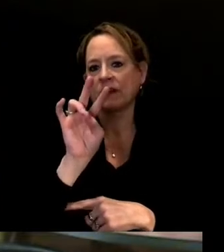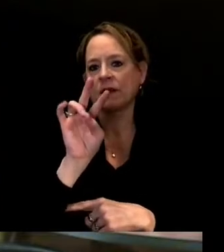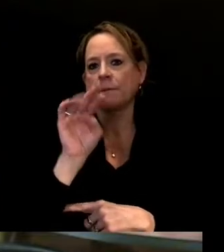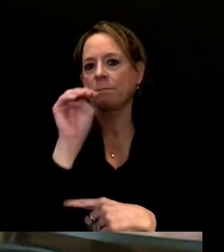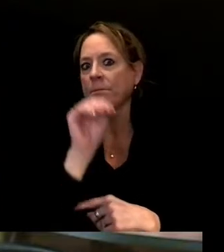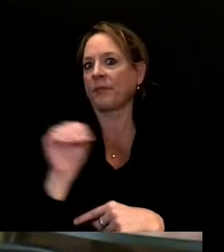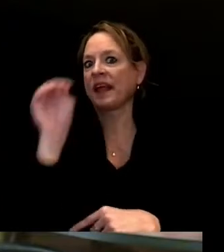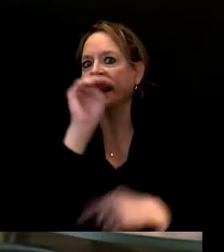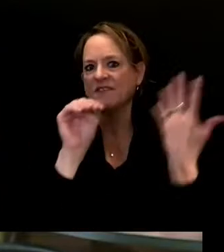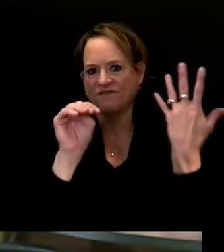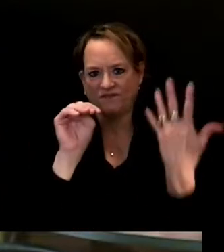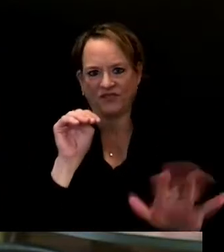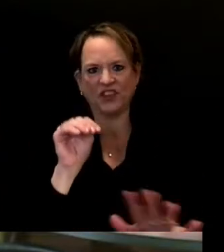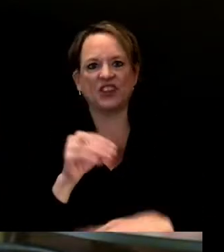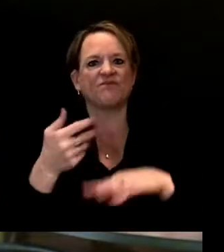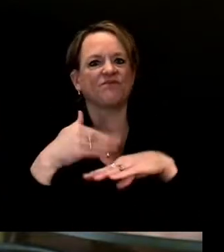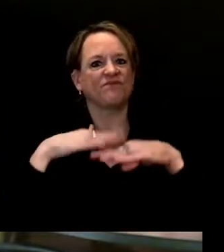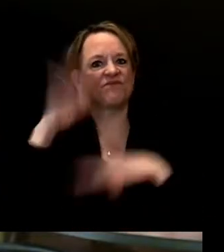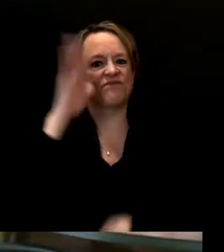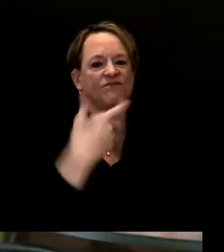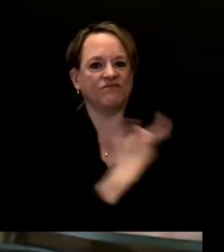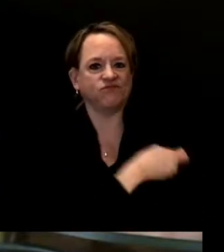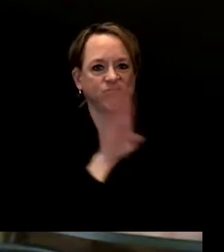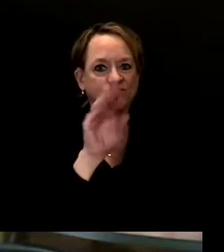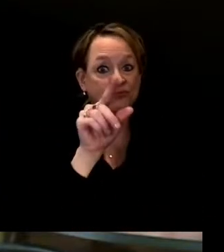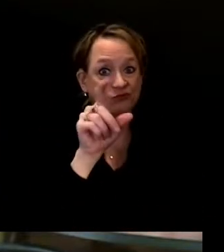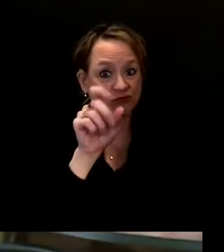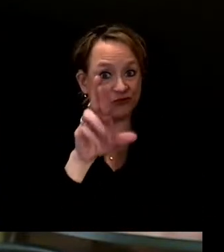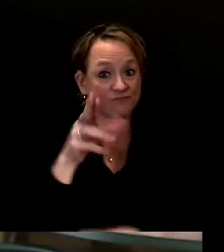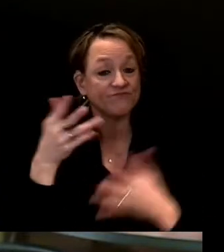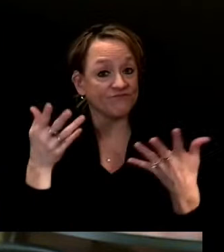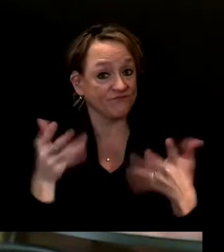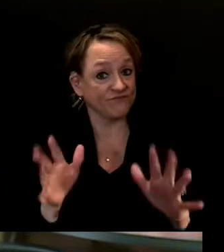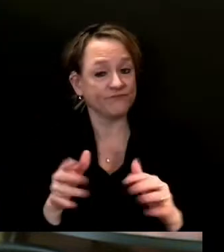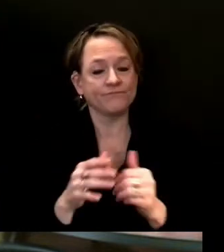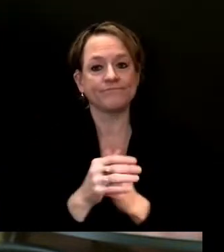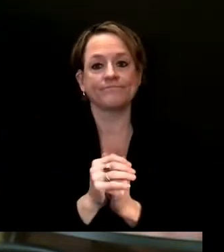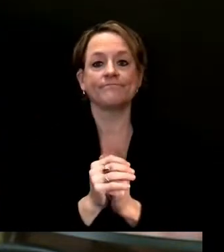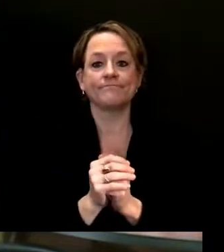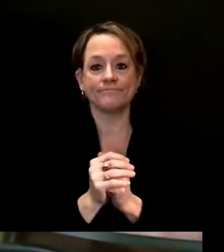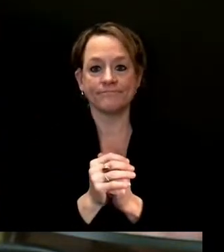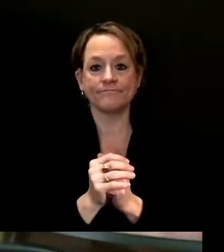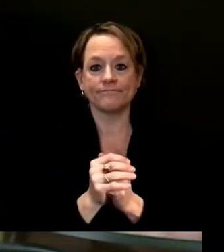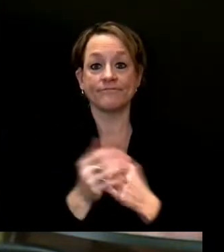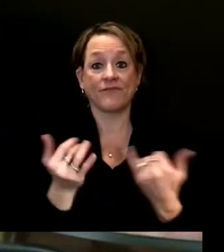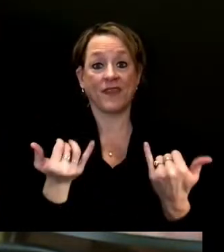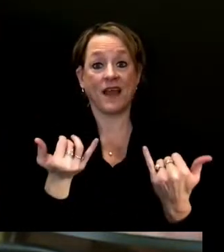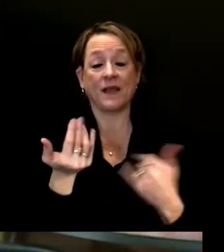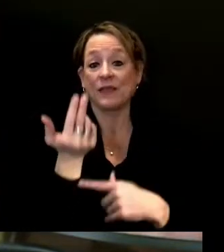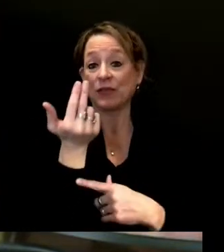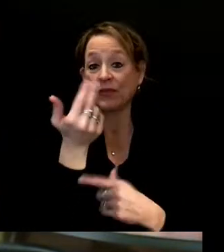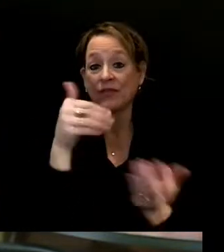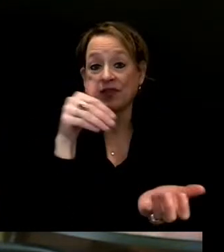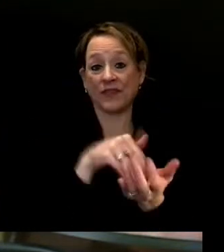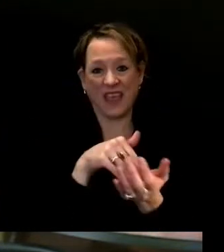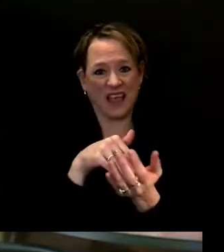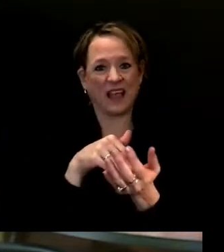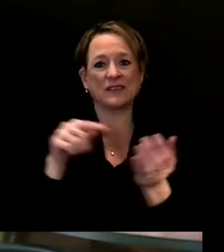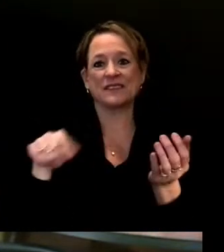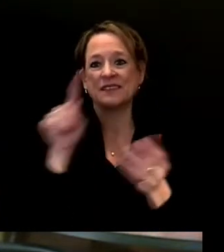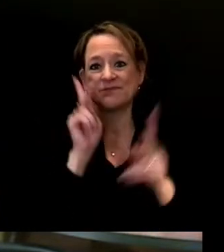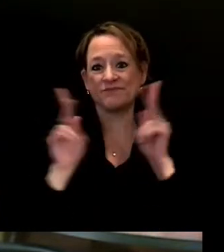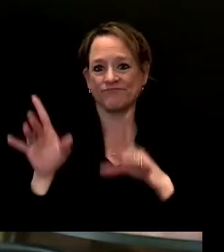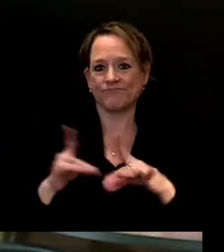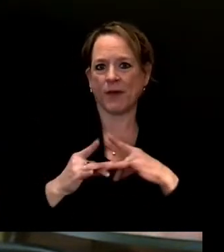COVID-19 vaccine. Today, we are reporting more than 13,000 new confirmed cases, bringing our